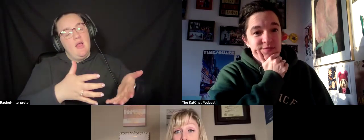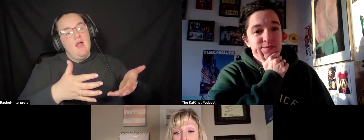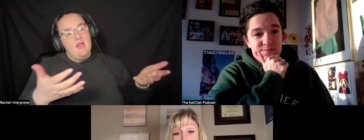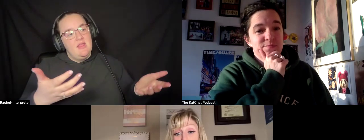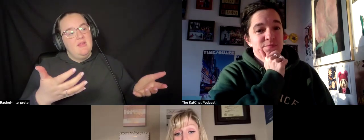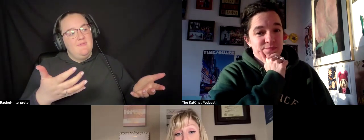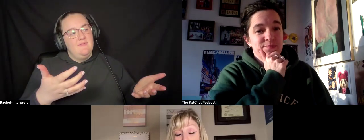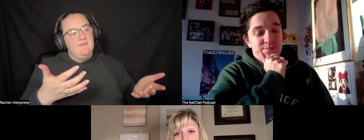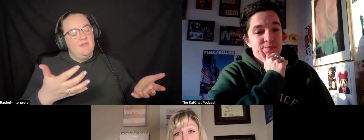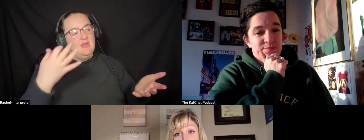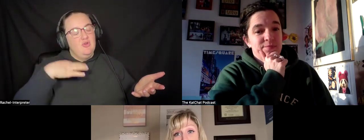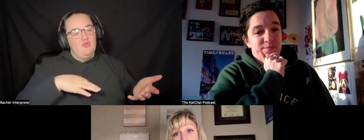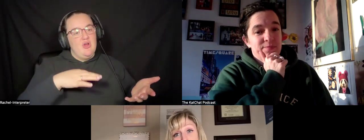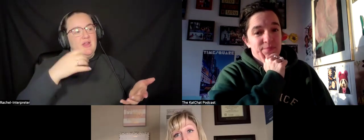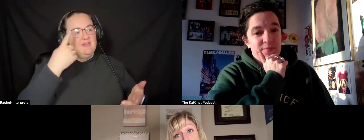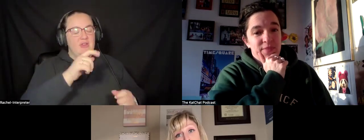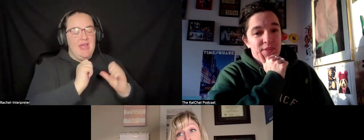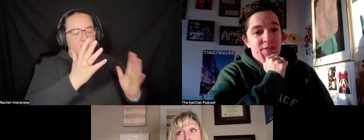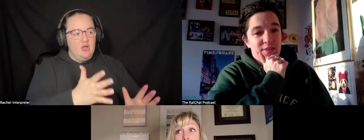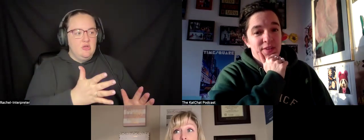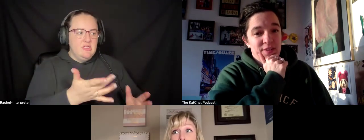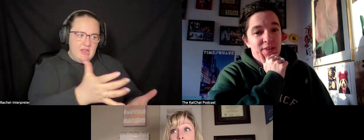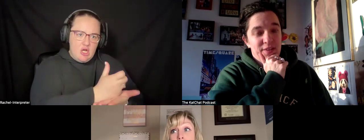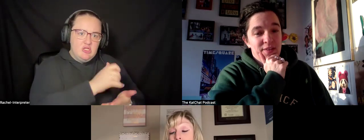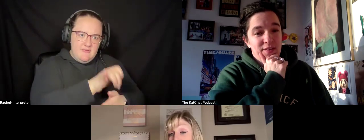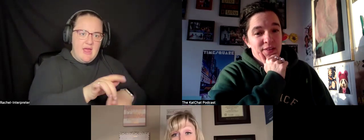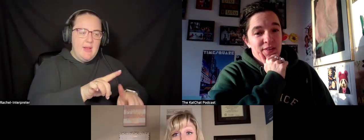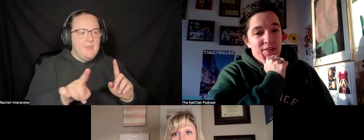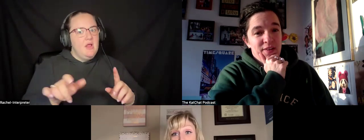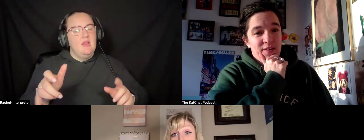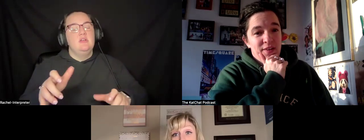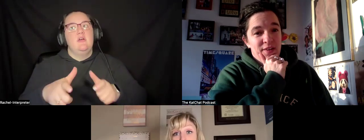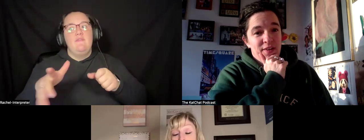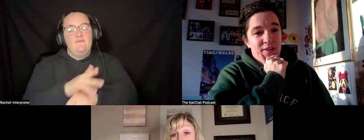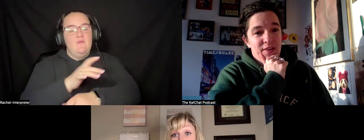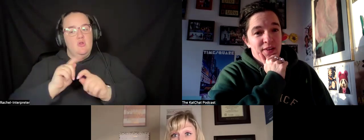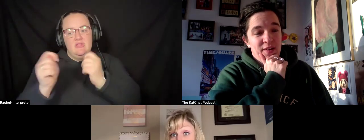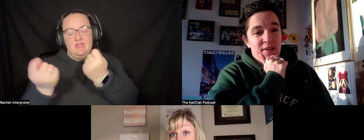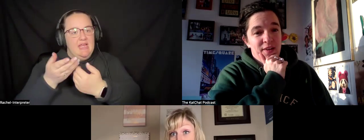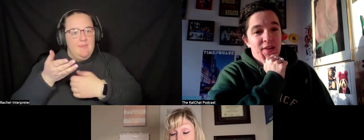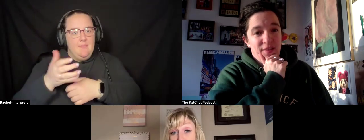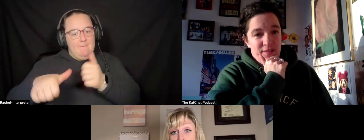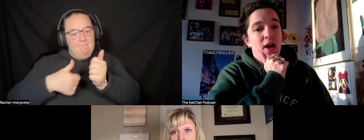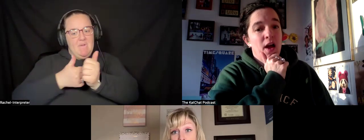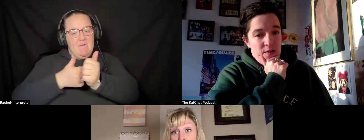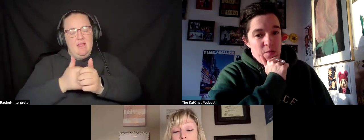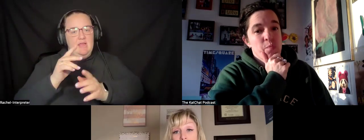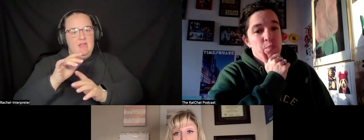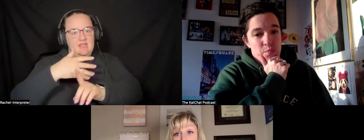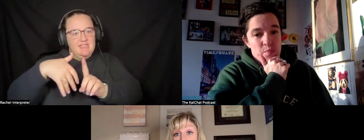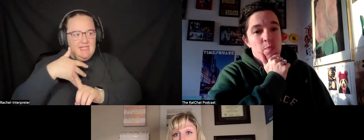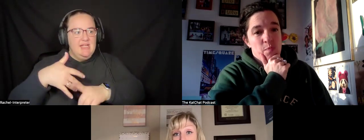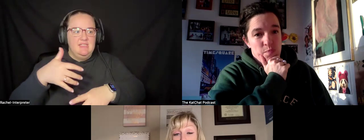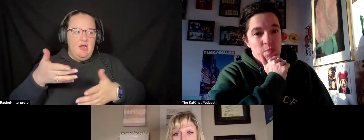don't deserve it, absolutely, but it's an entire team that makes that happen. And those are some of the most fascinating people I've been fortunate to chat